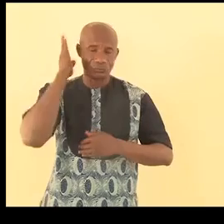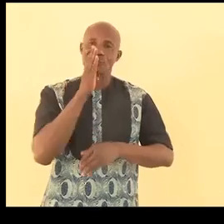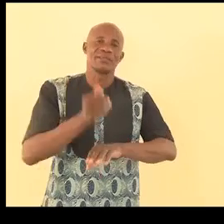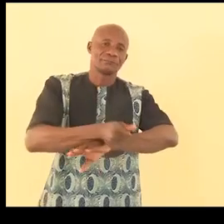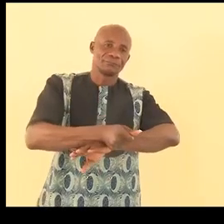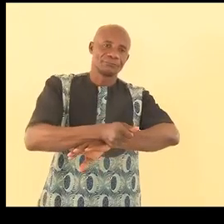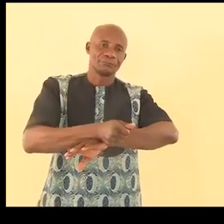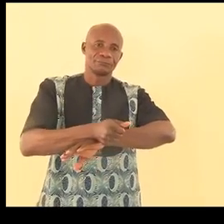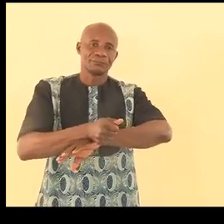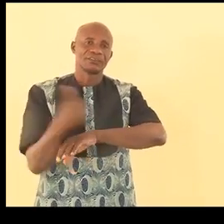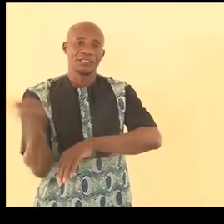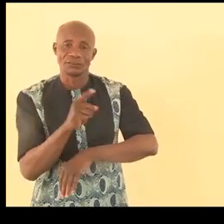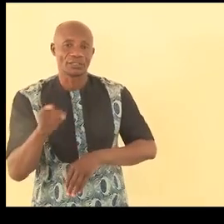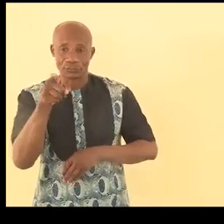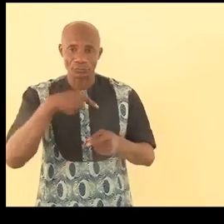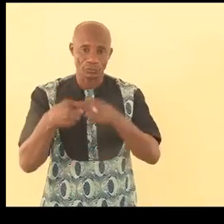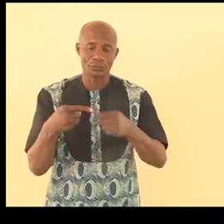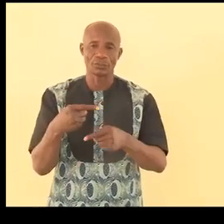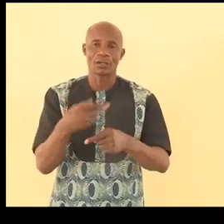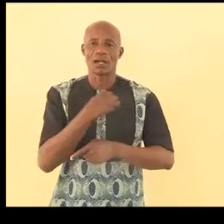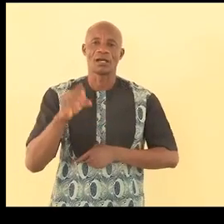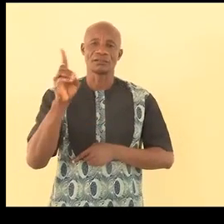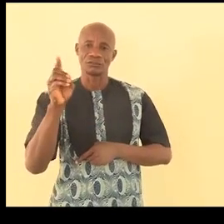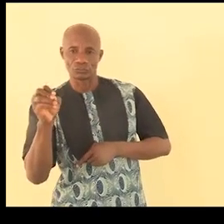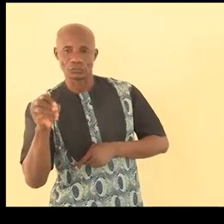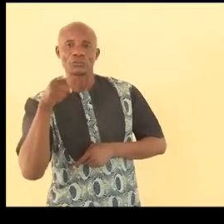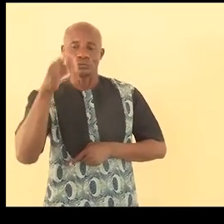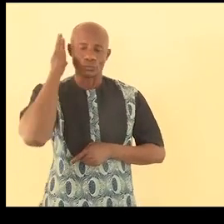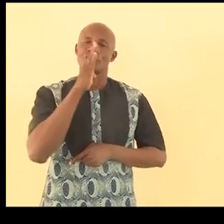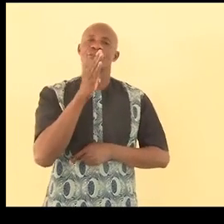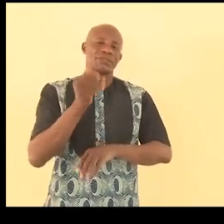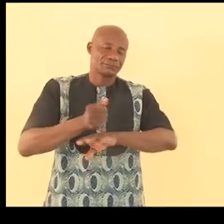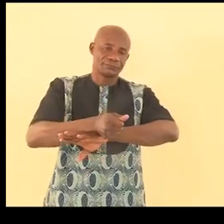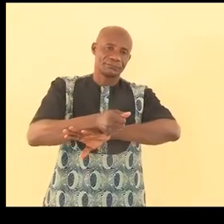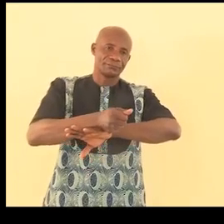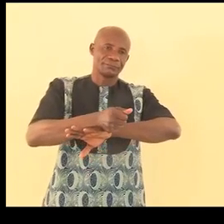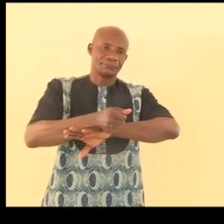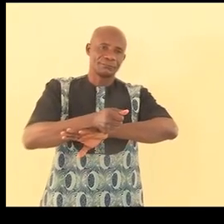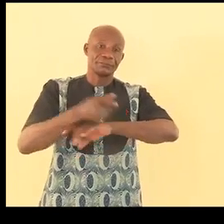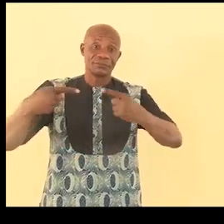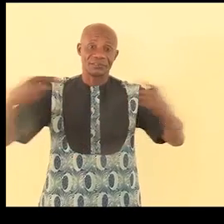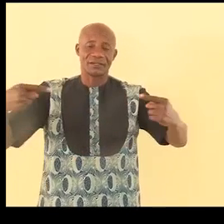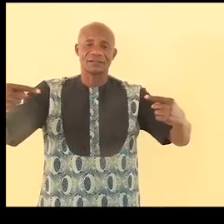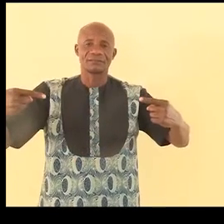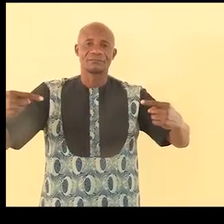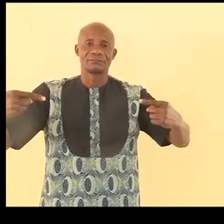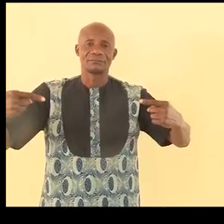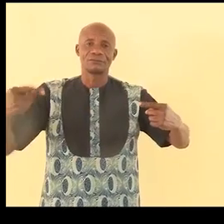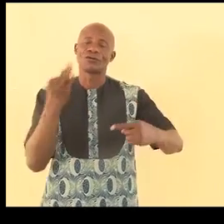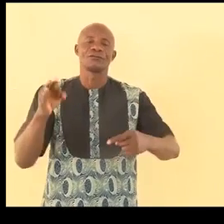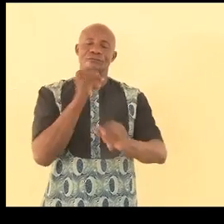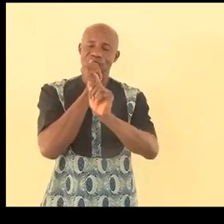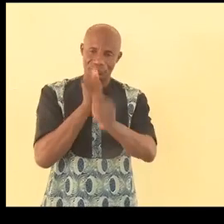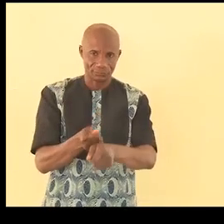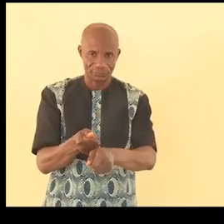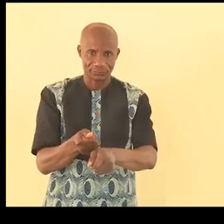cursed. Wherever you go and whatever you do, you will be cursed. Direct opposite, right,